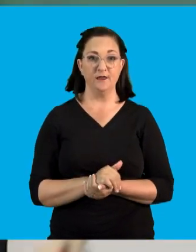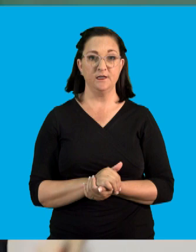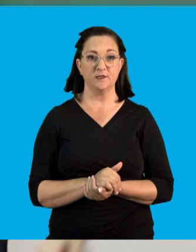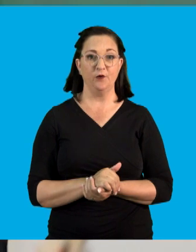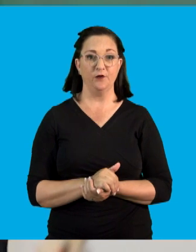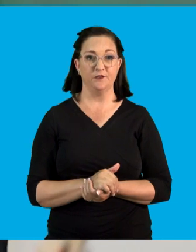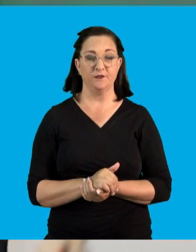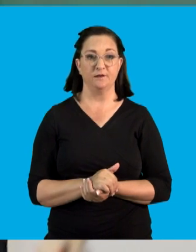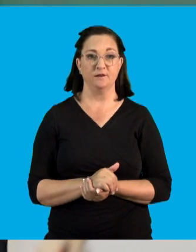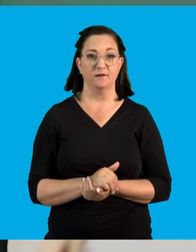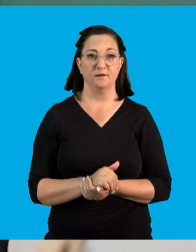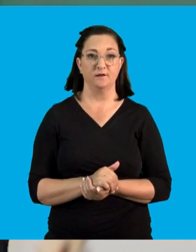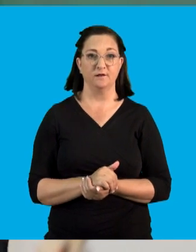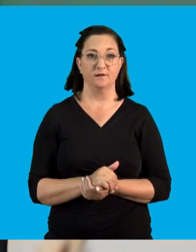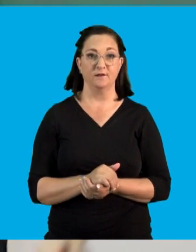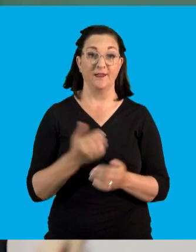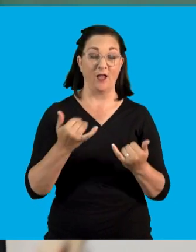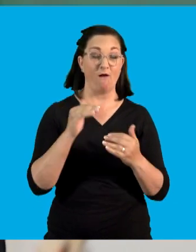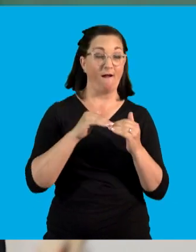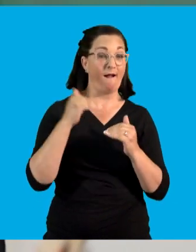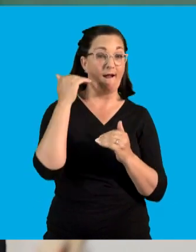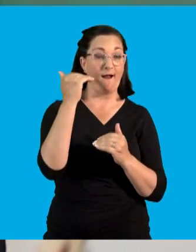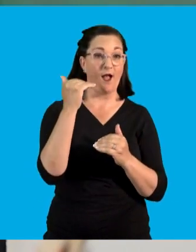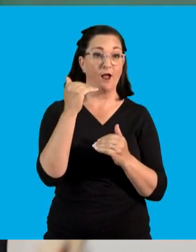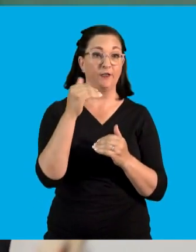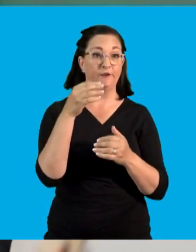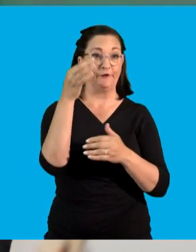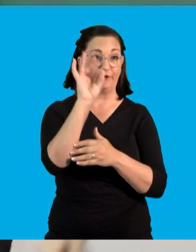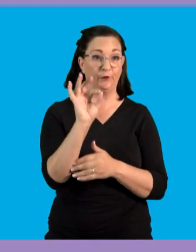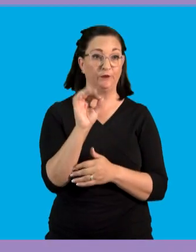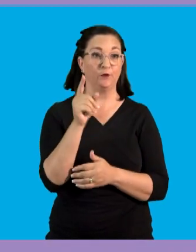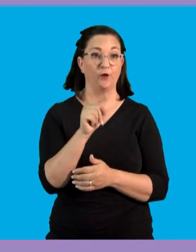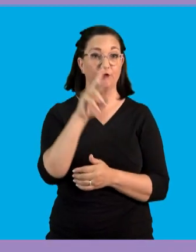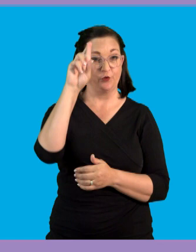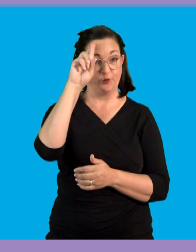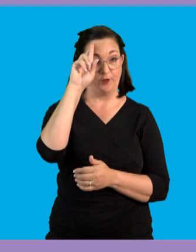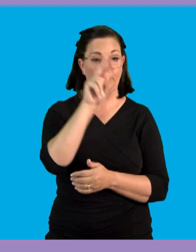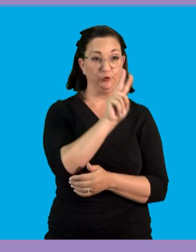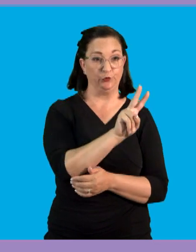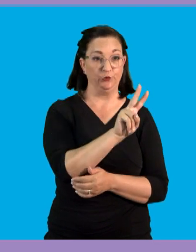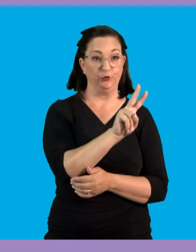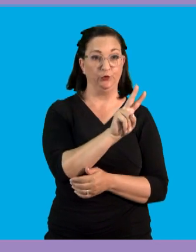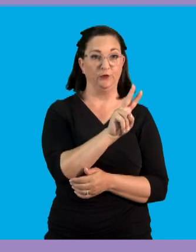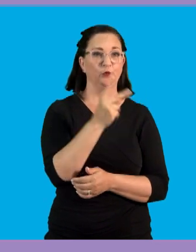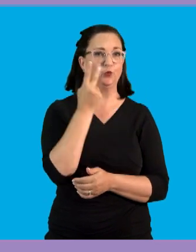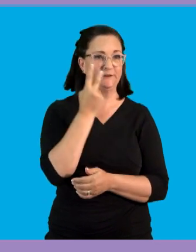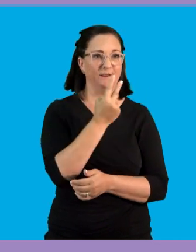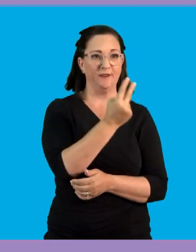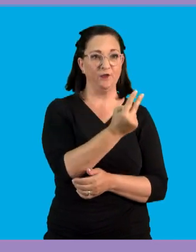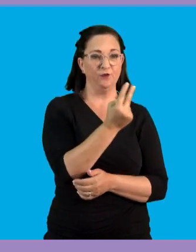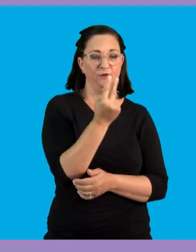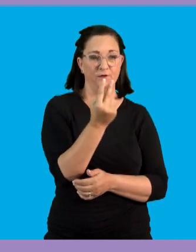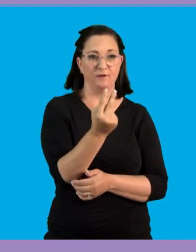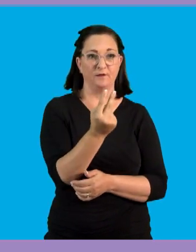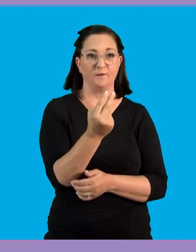factors. Then after that, we are going to look for the one with the highest frequency. Again, remember, the 2 appears